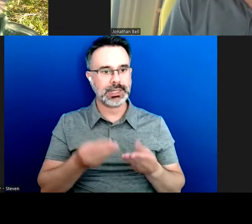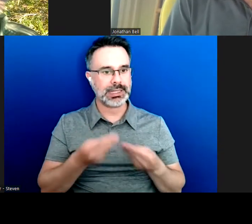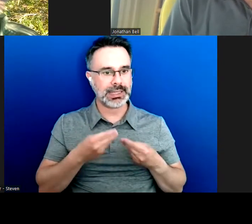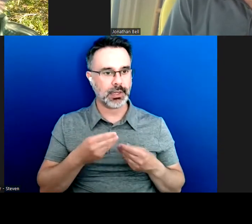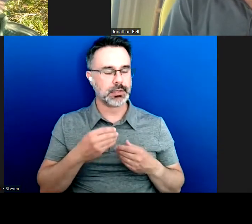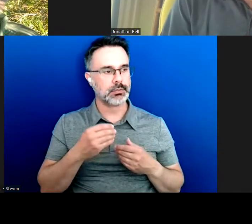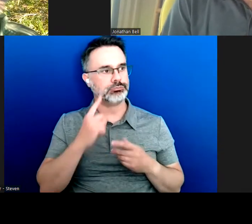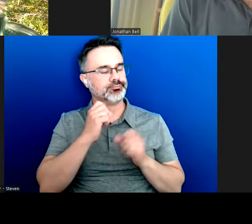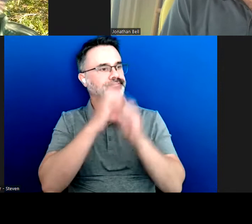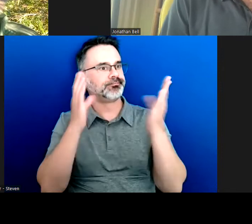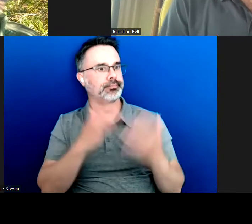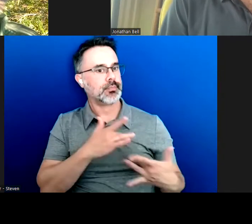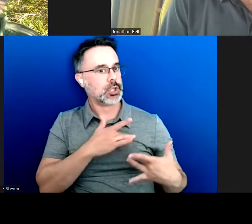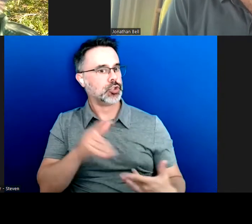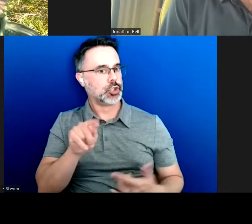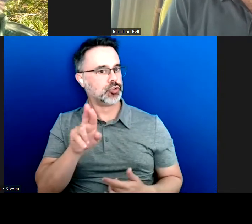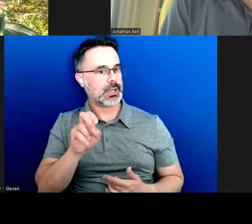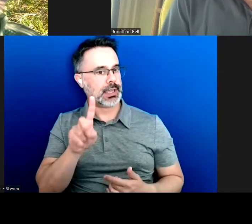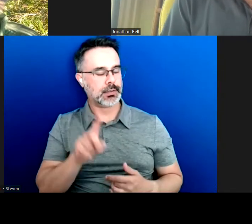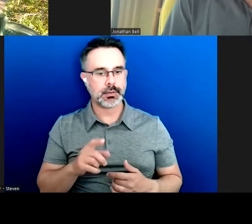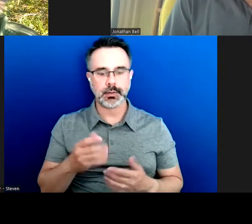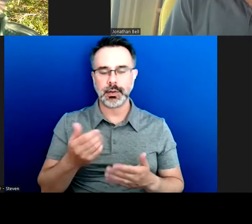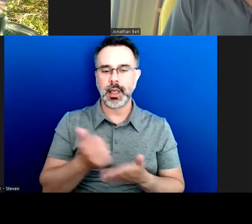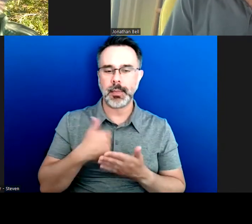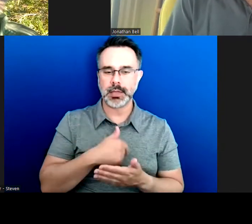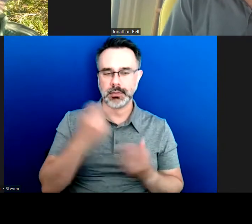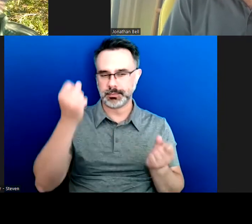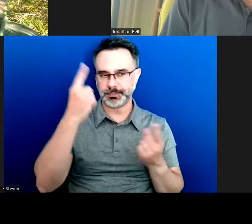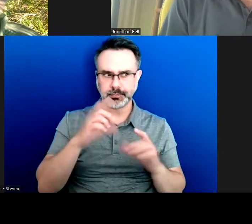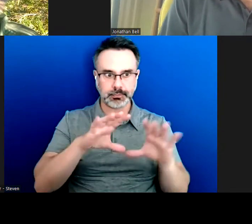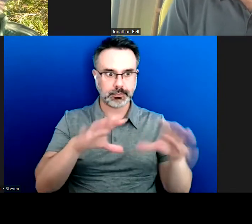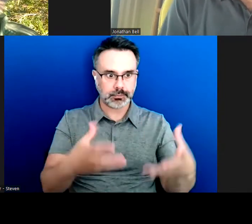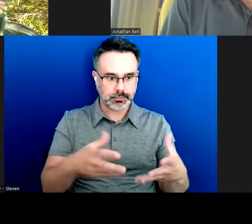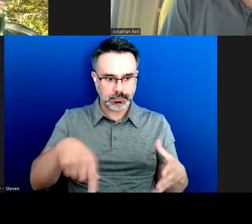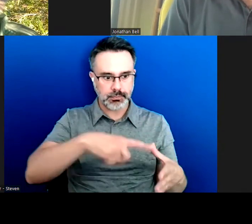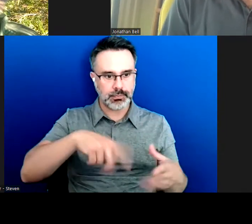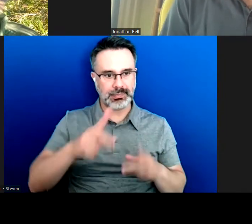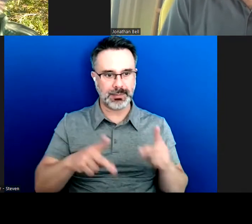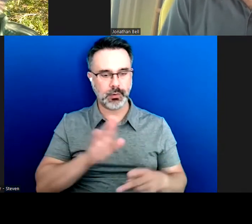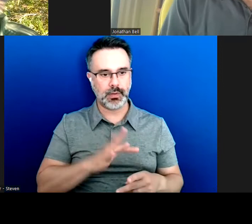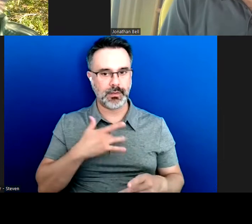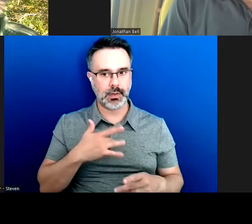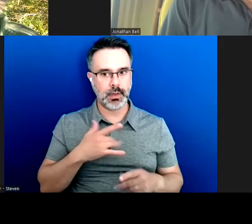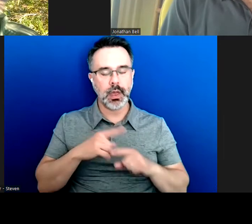better understand how groups of people feel. But this necessitates a kind of editing, of revising someone's